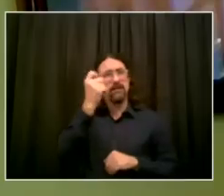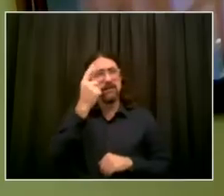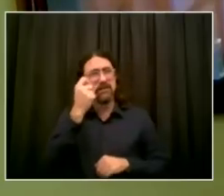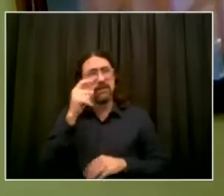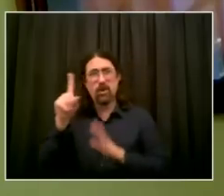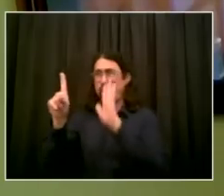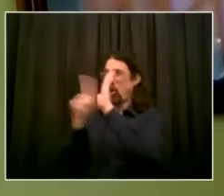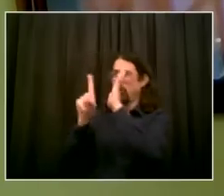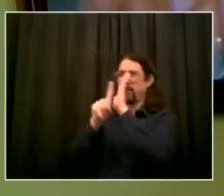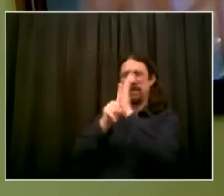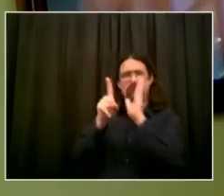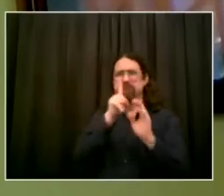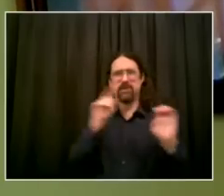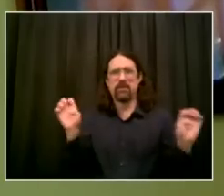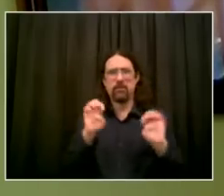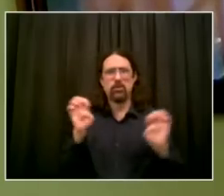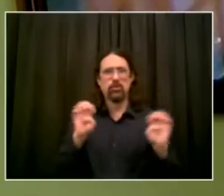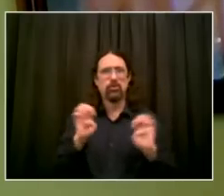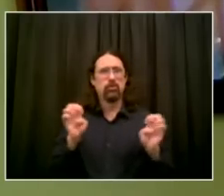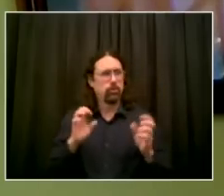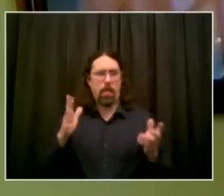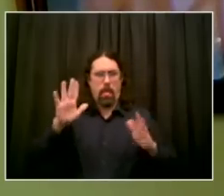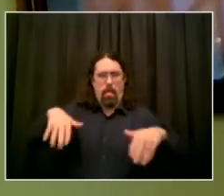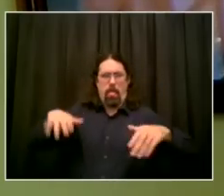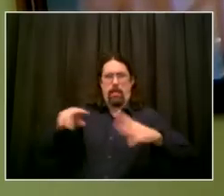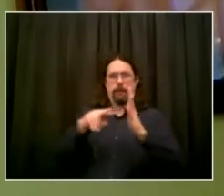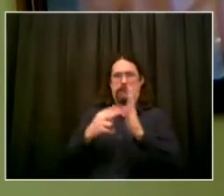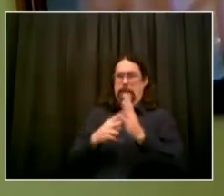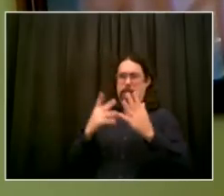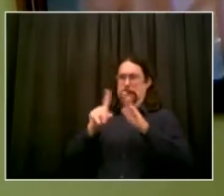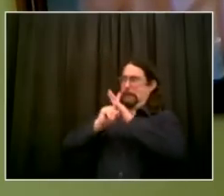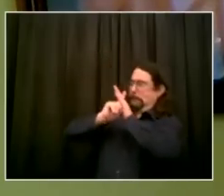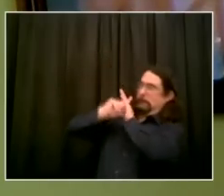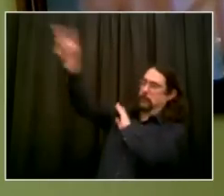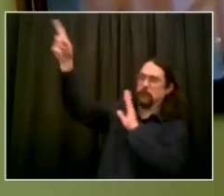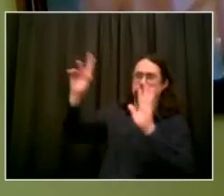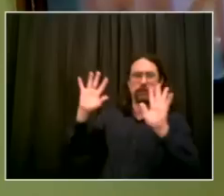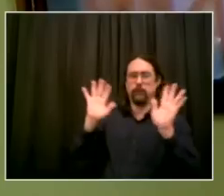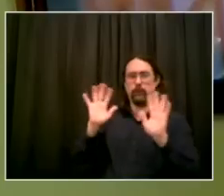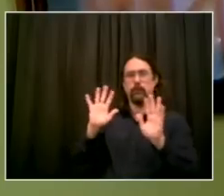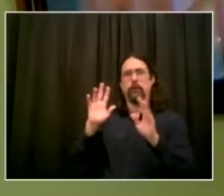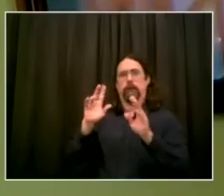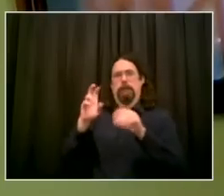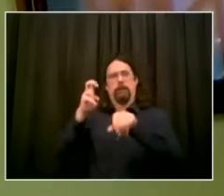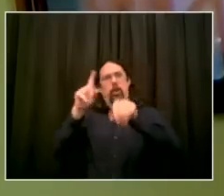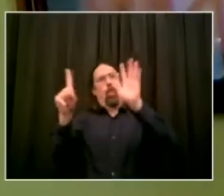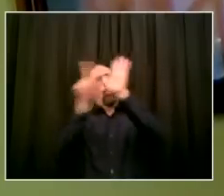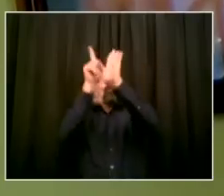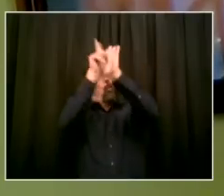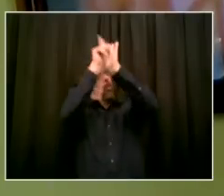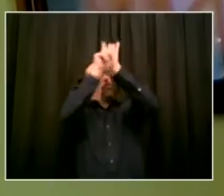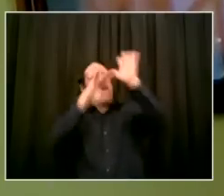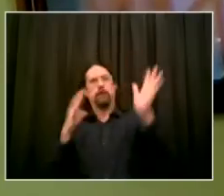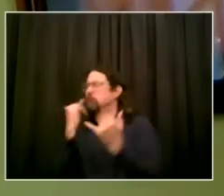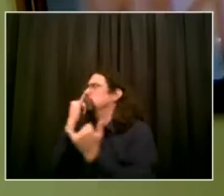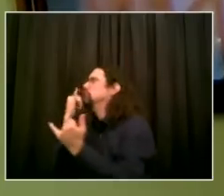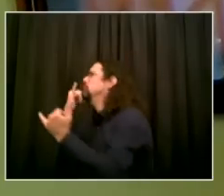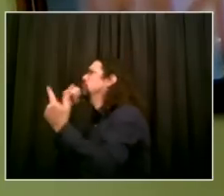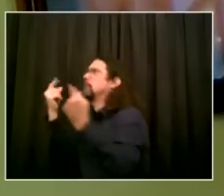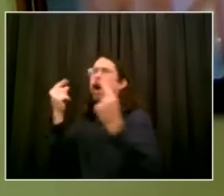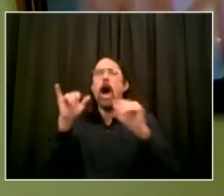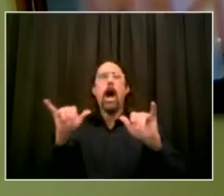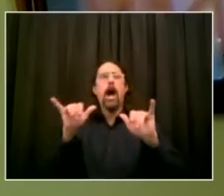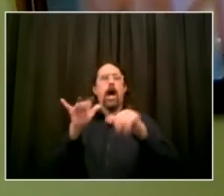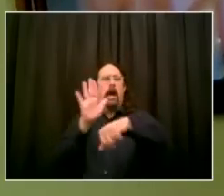heard from the mayor and from the commissioner, we really focused and identified early on that this was largely being driven in one